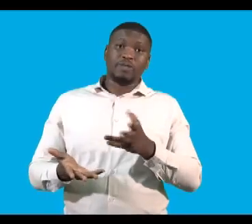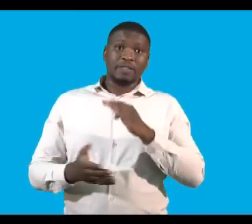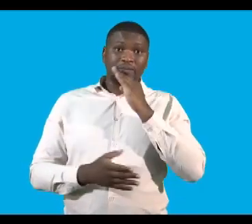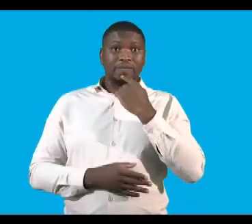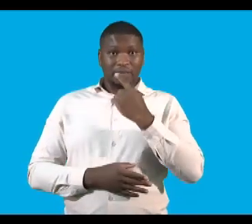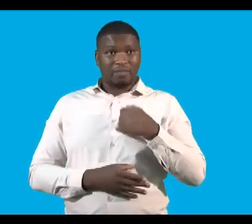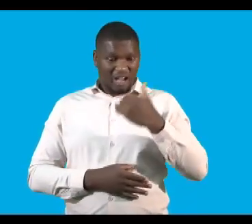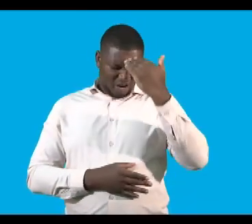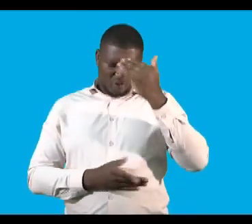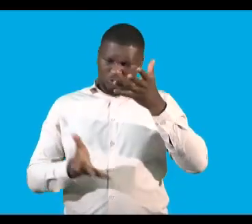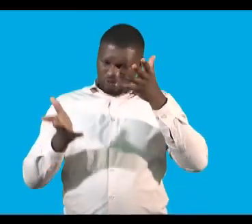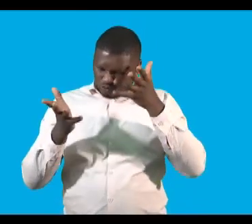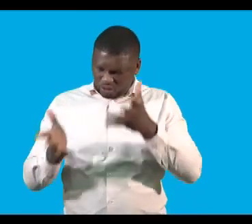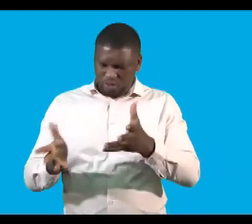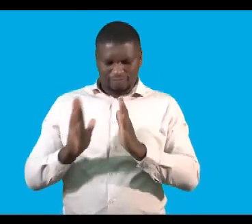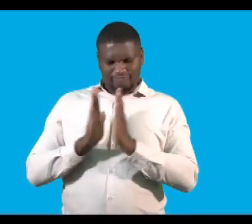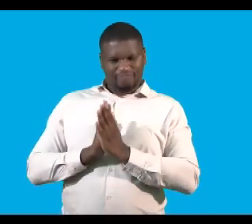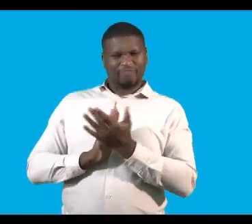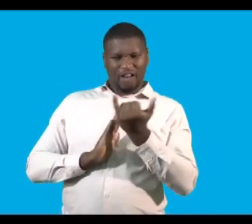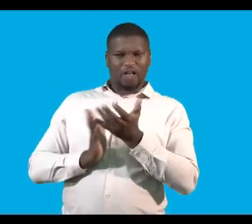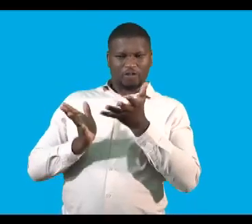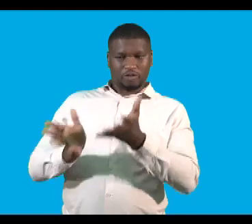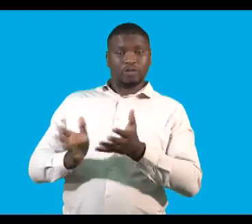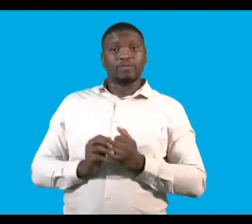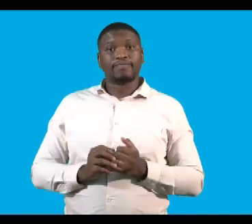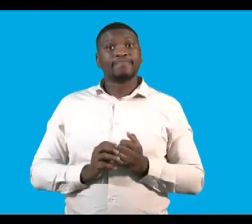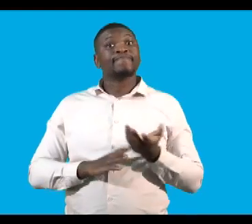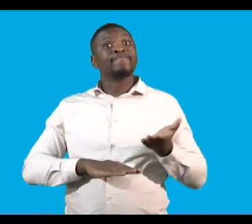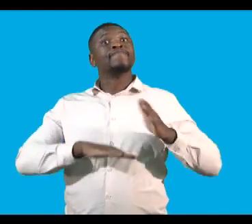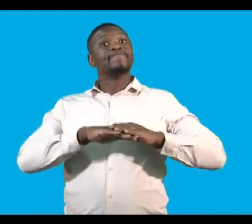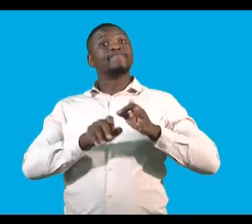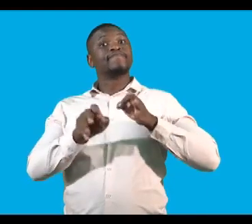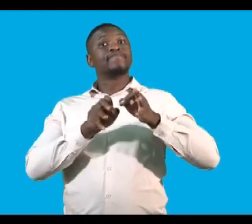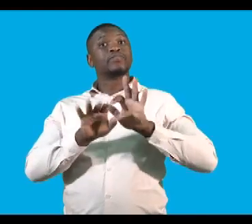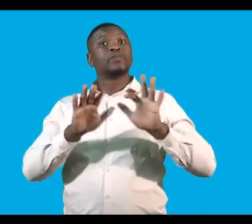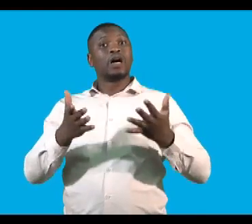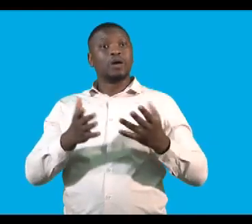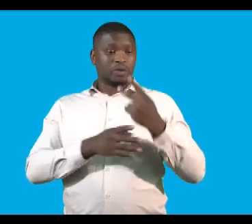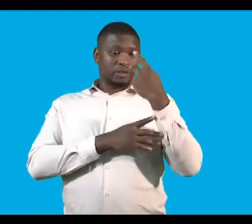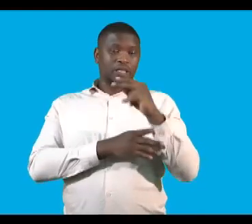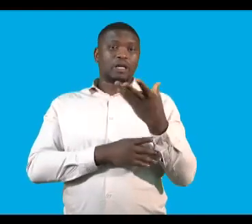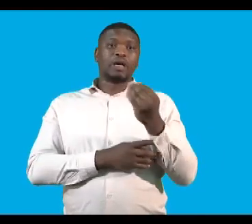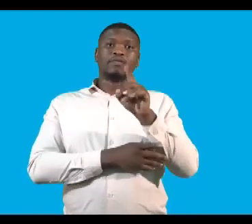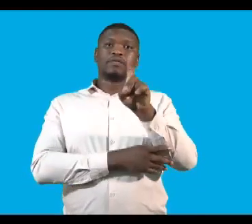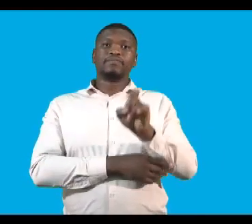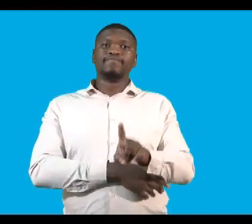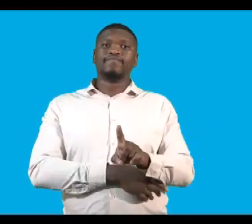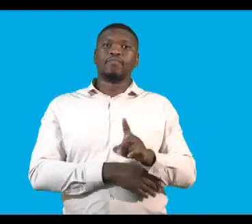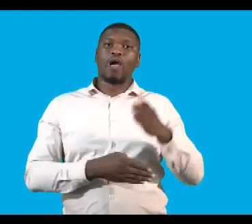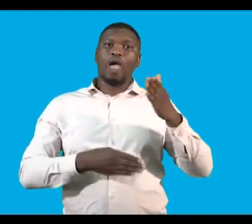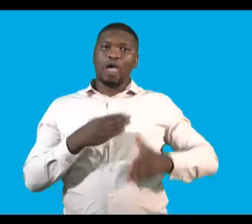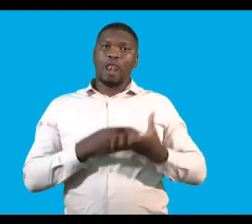affirmative. It is a religion. And this is further emphasized, of course, by the exclamation mark at the